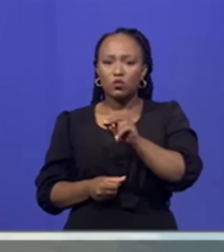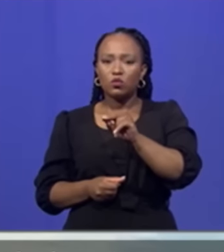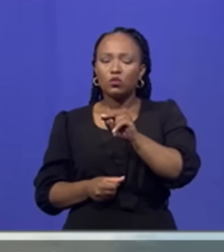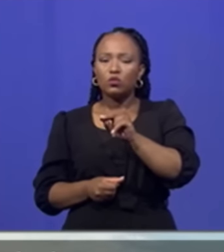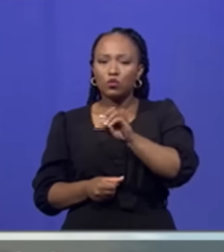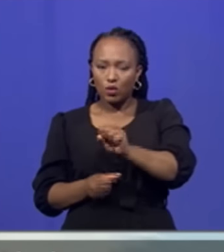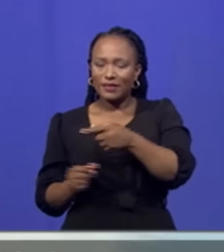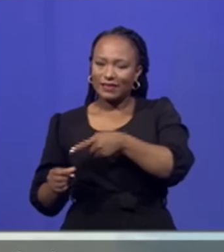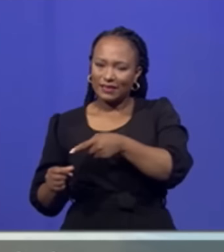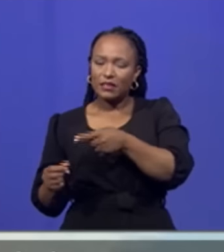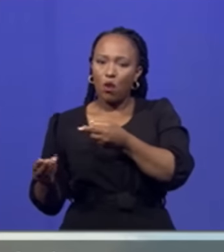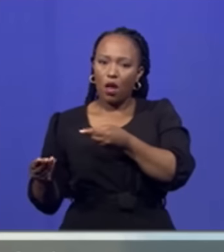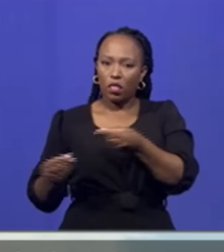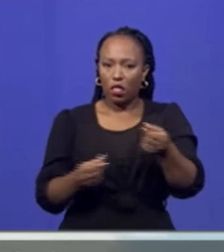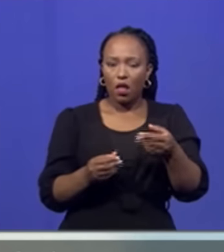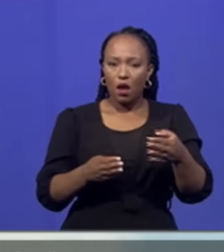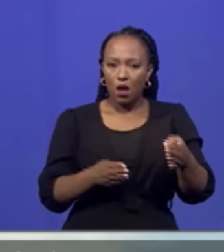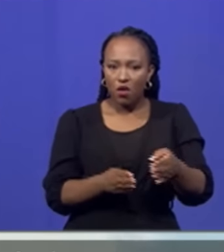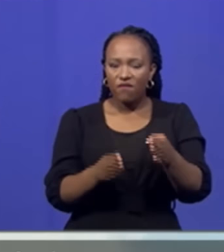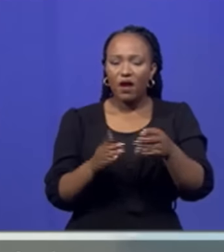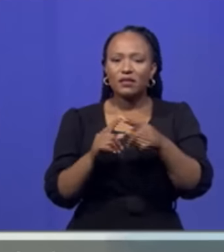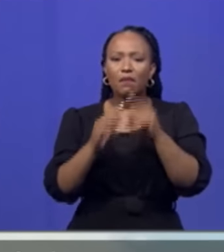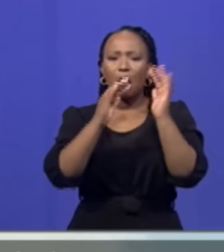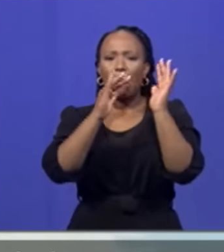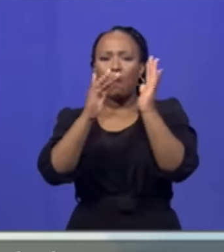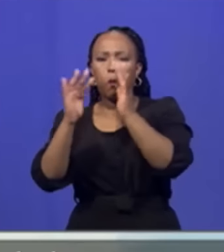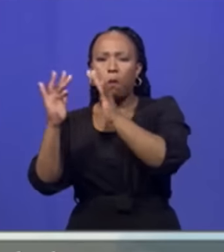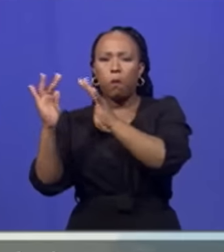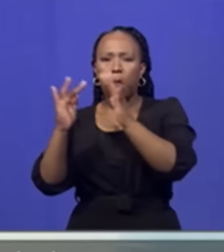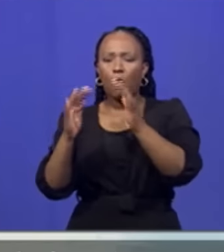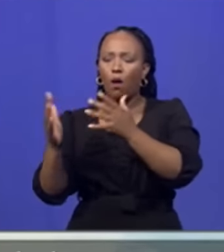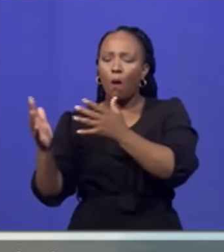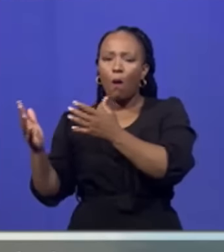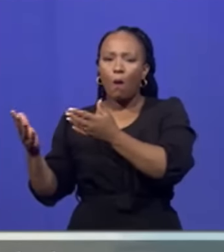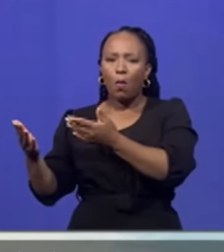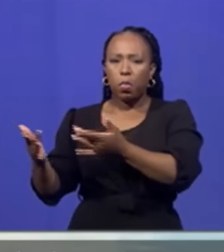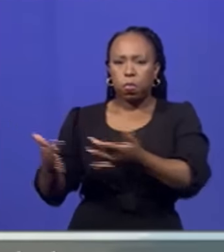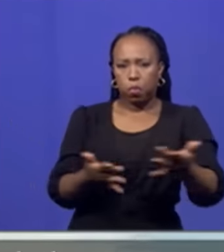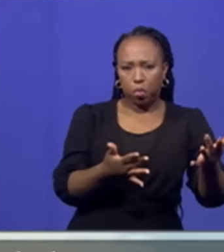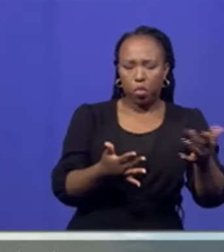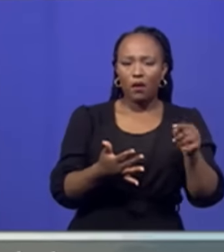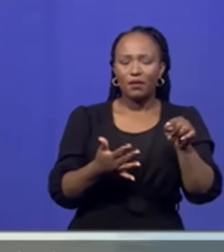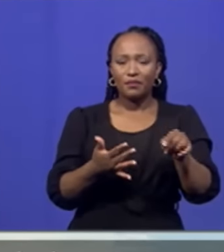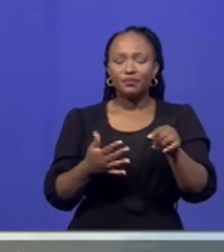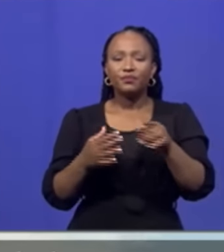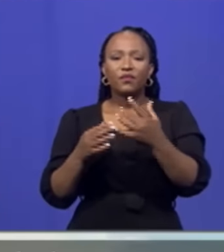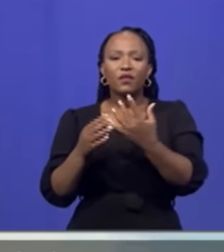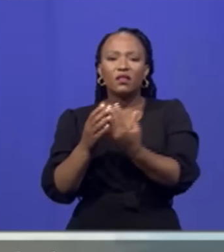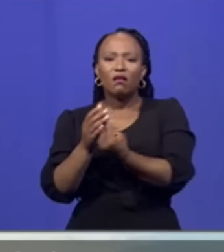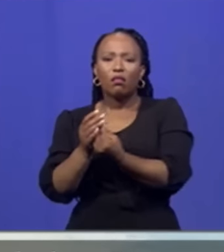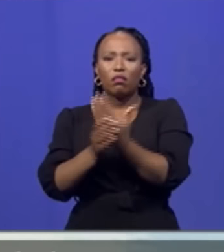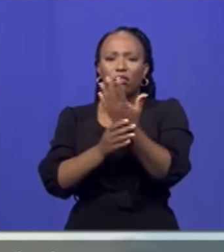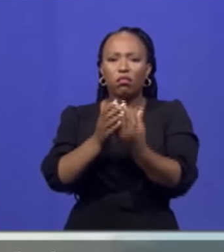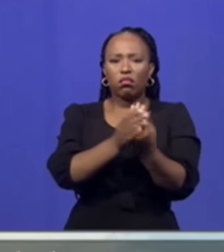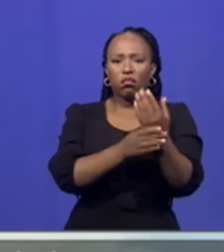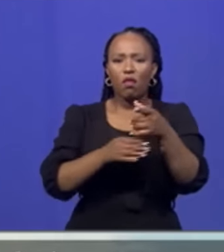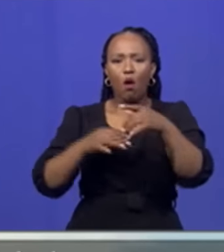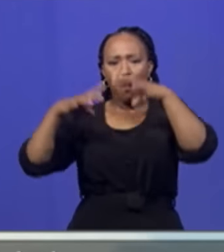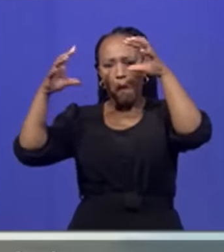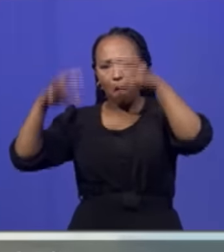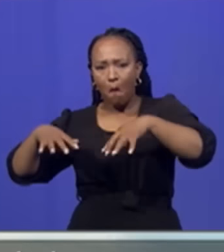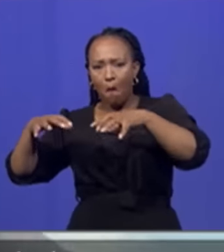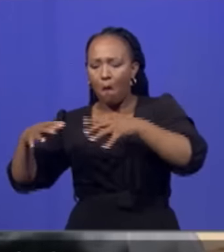ge tlhago ka mokgwa wa moya o fihla e tšea ribajo ya bopalakanya le setšhaba ge tlhago e tla ka mokgwa wa pula e tšea ribajola